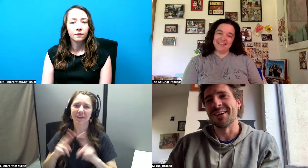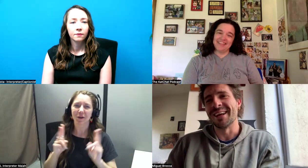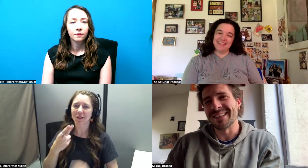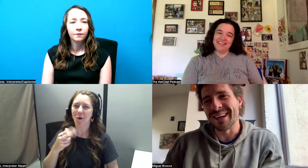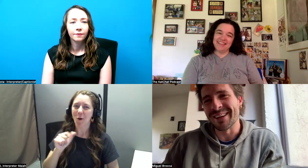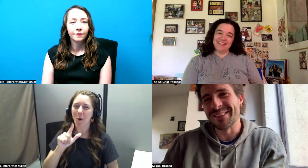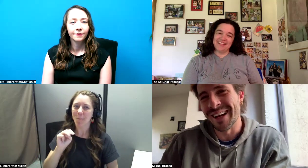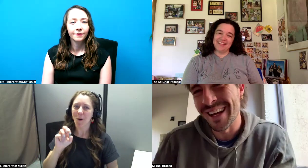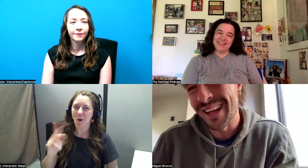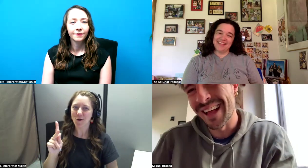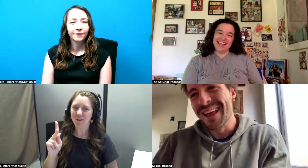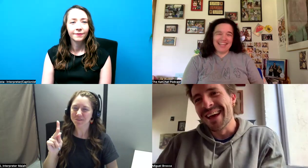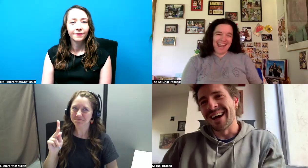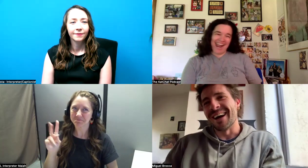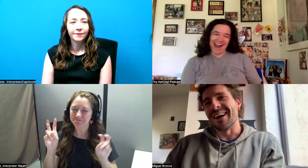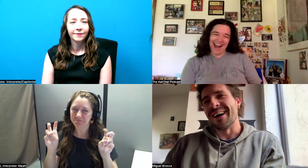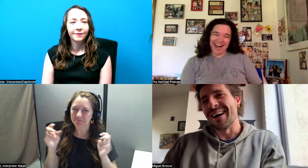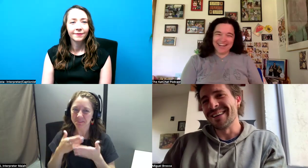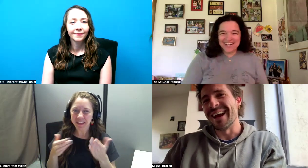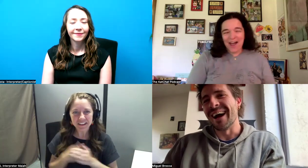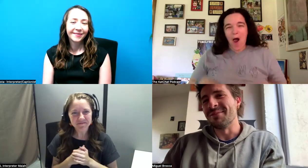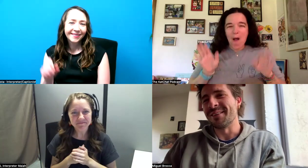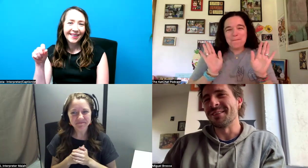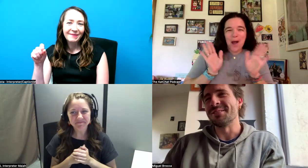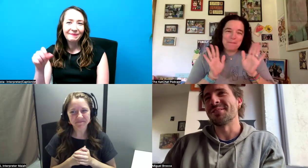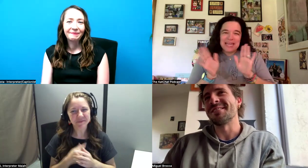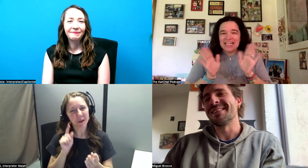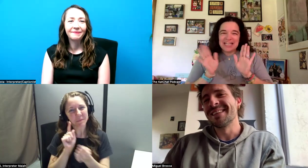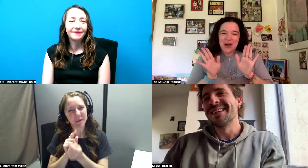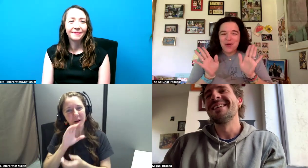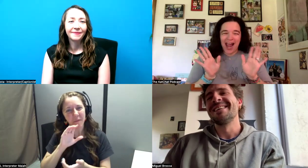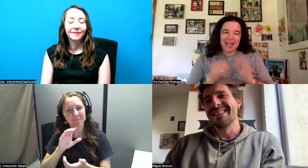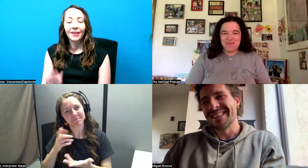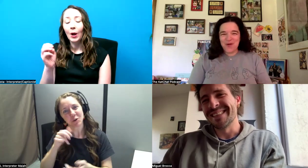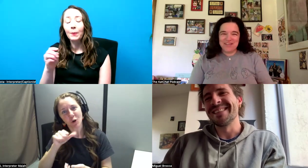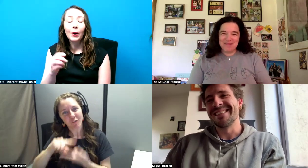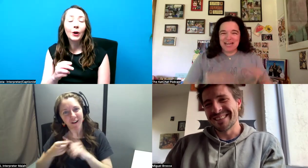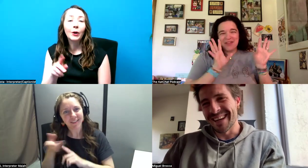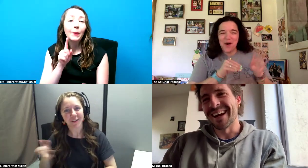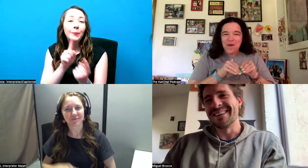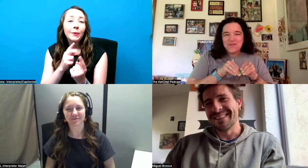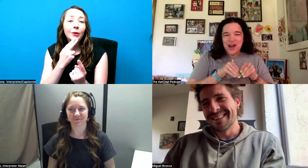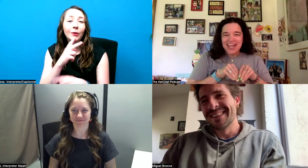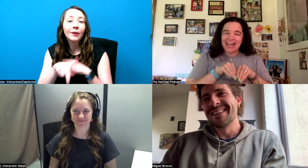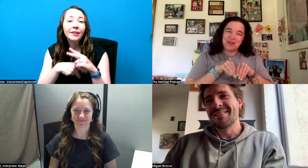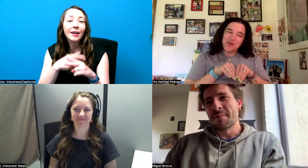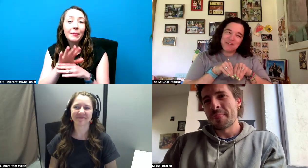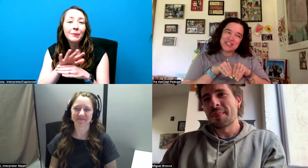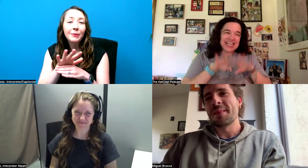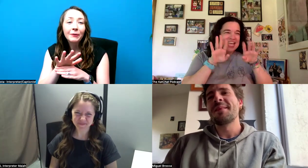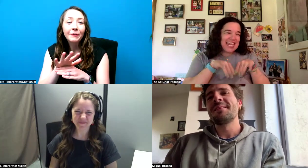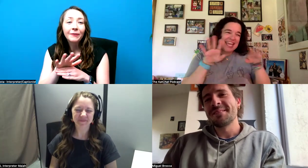thing. It's like yeah. uh, yeah, I met her there. Meet a cute kind of movie, meet a Yeah, girlfriend at